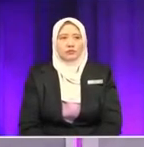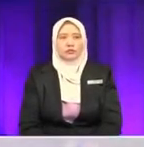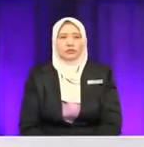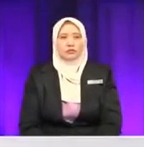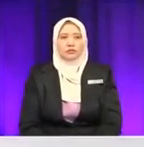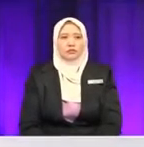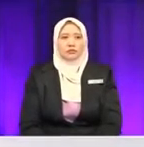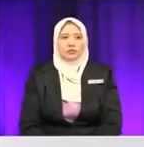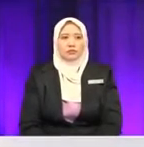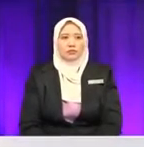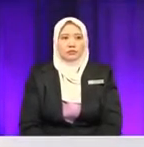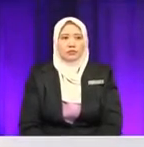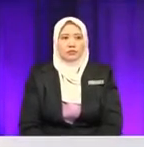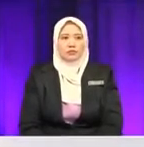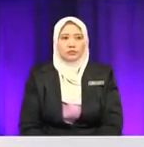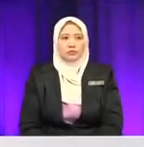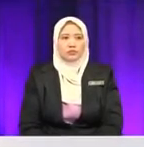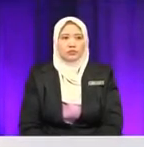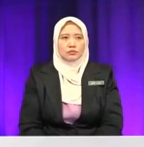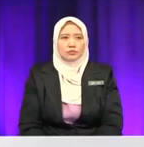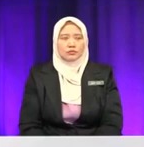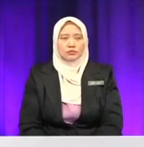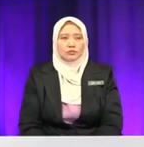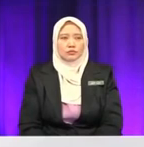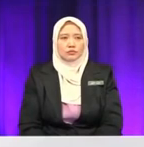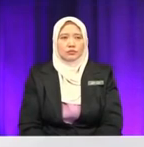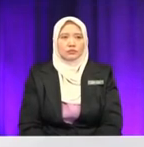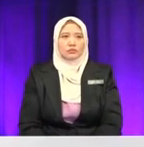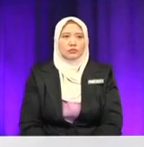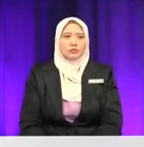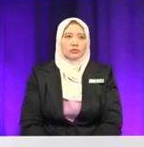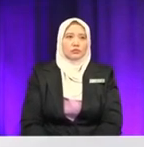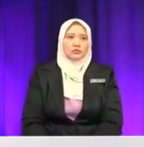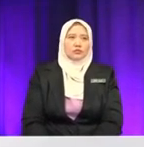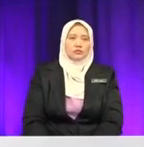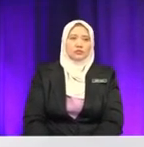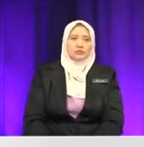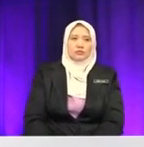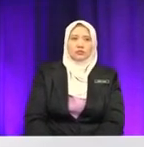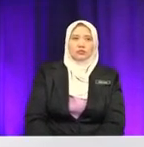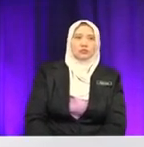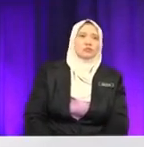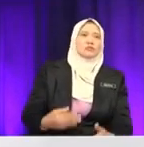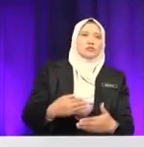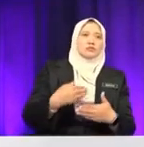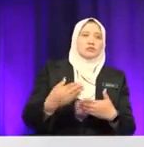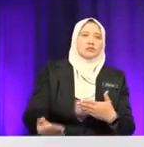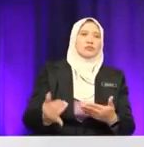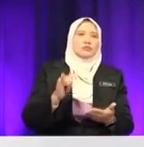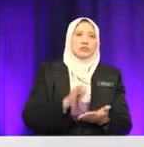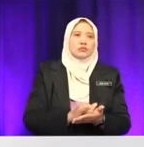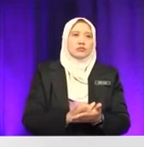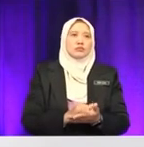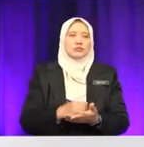Yes. All right, Hasib, your sentence should begin with cohesive device, Hasib. Okay, besides that, that's good. Read it